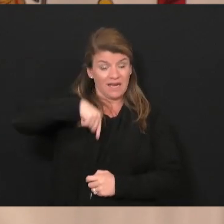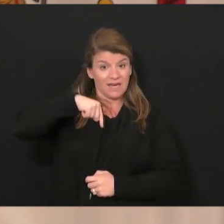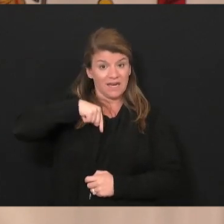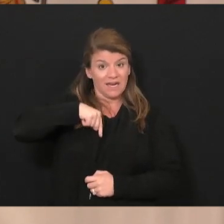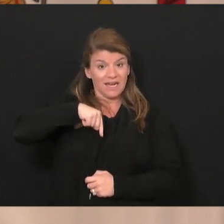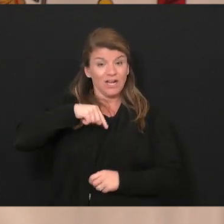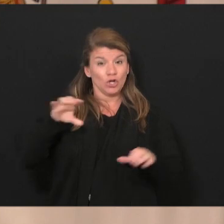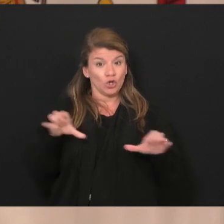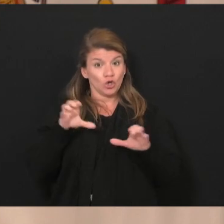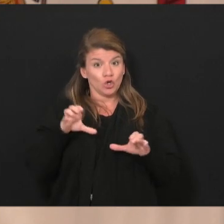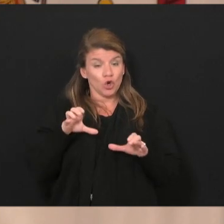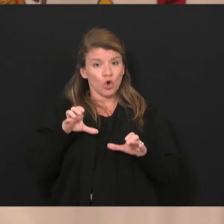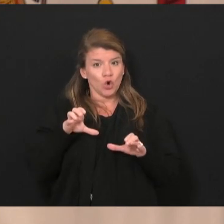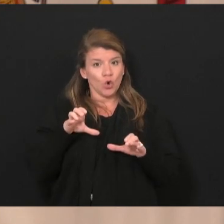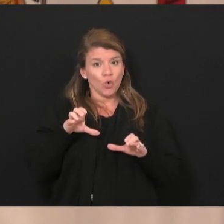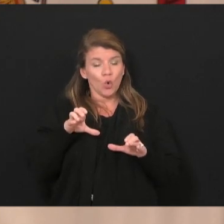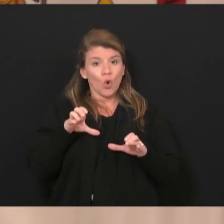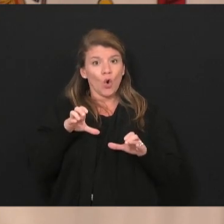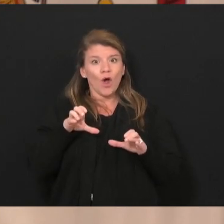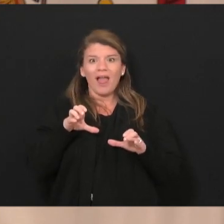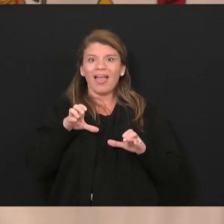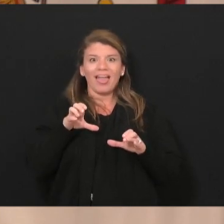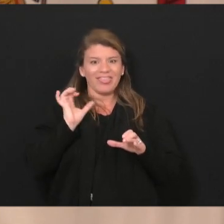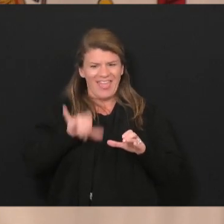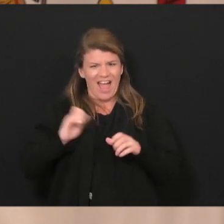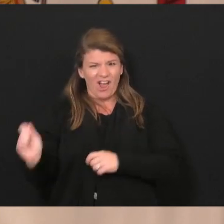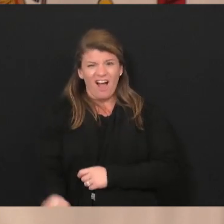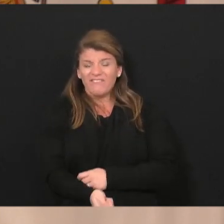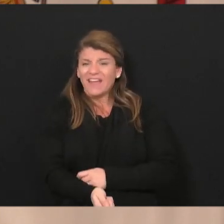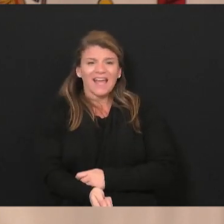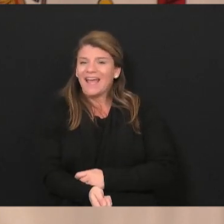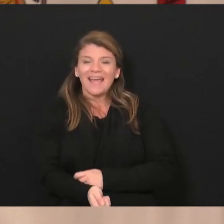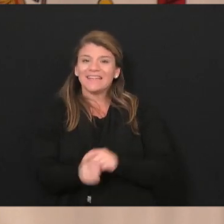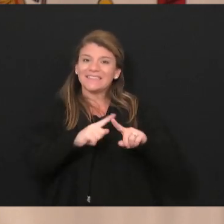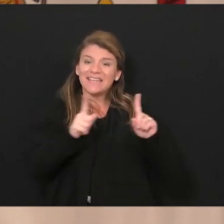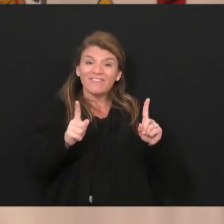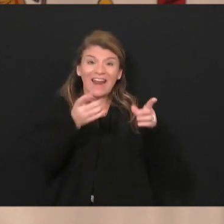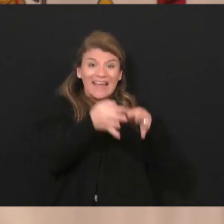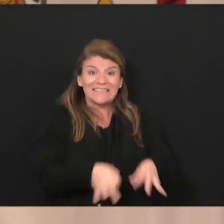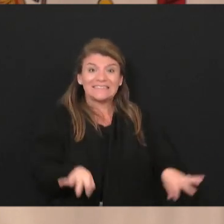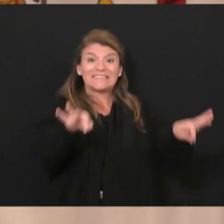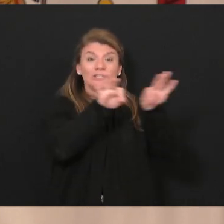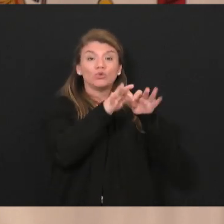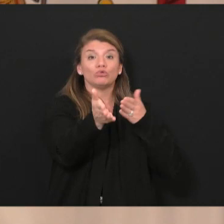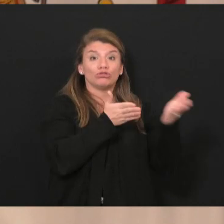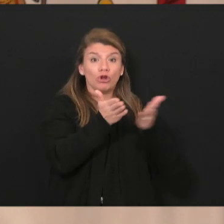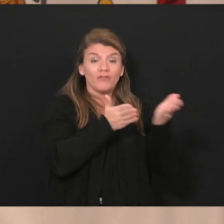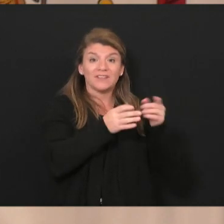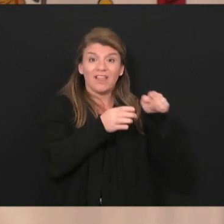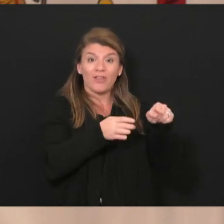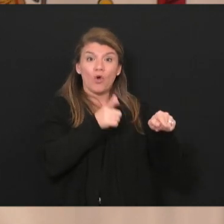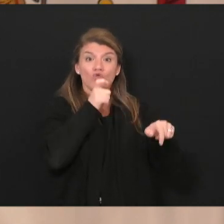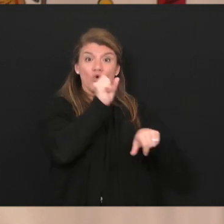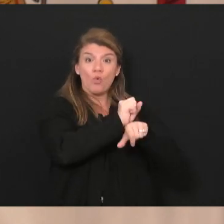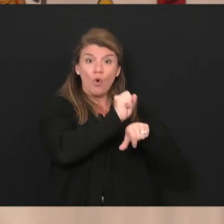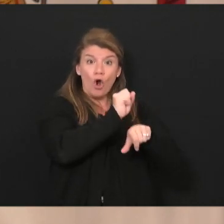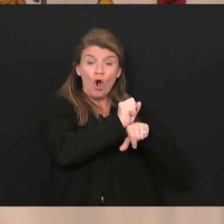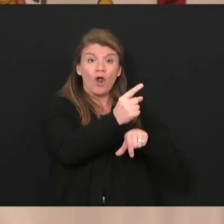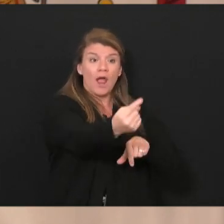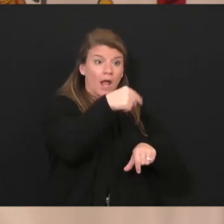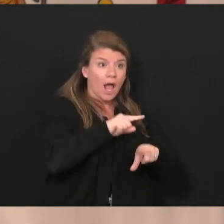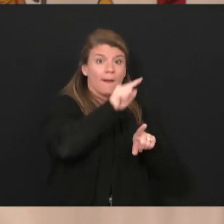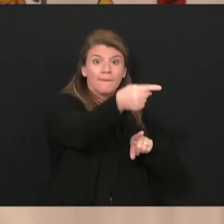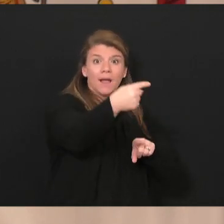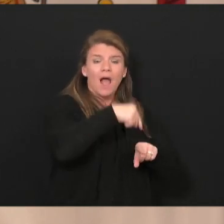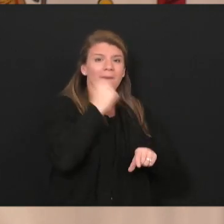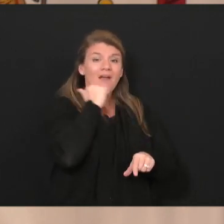to do essential services that are from out of state, we have people that live out of state across the borders and come every day, and we want them to continue to be